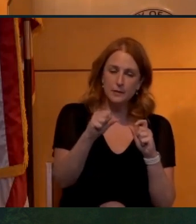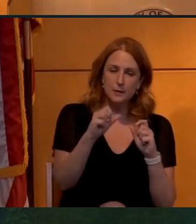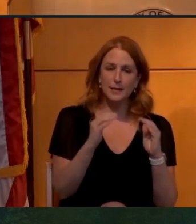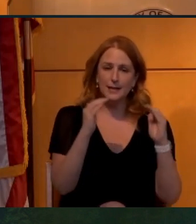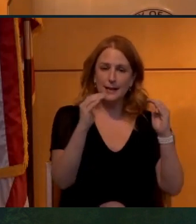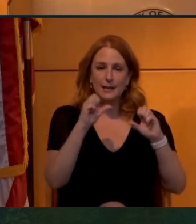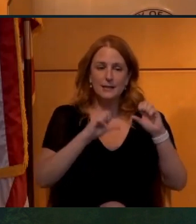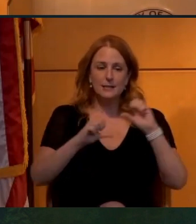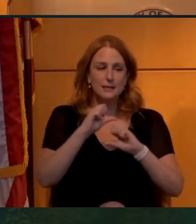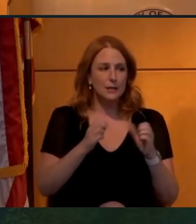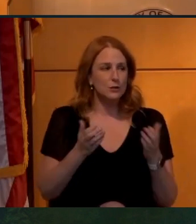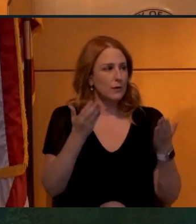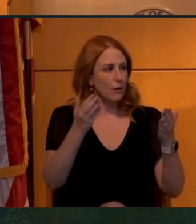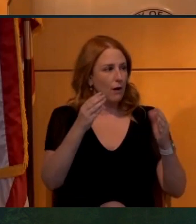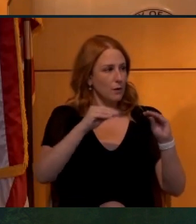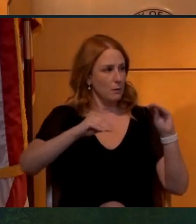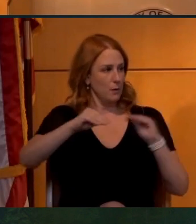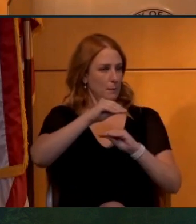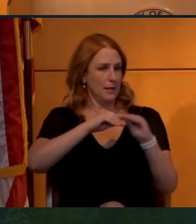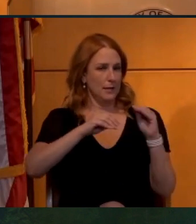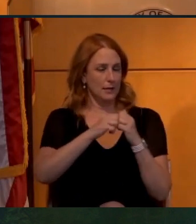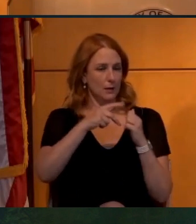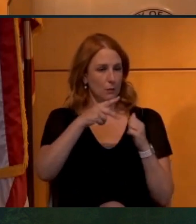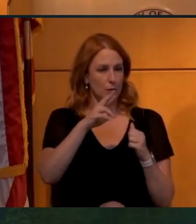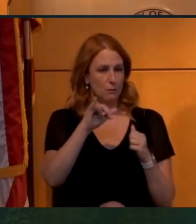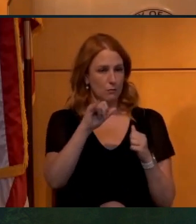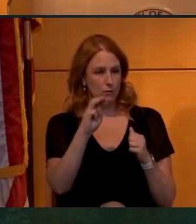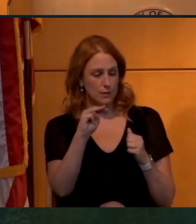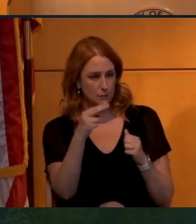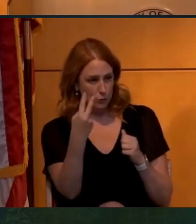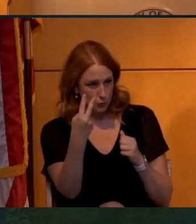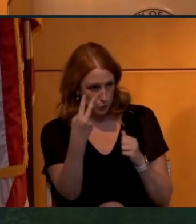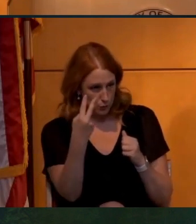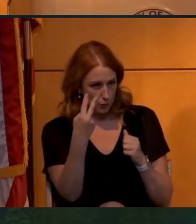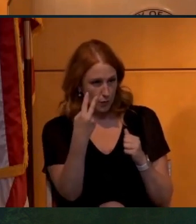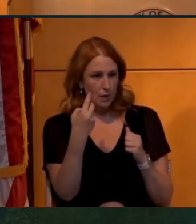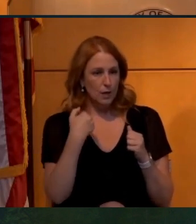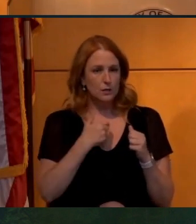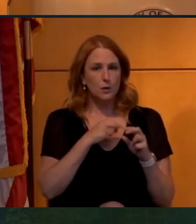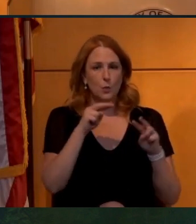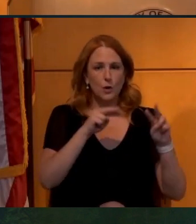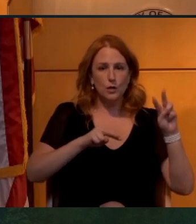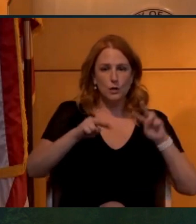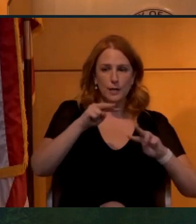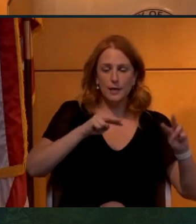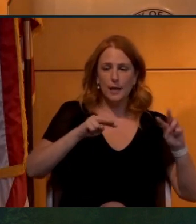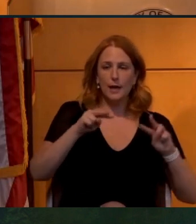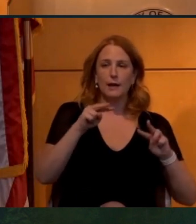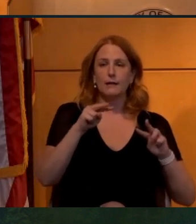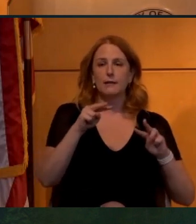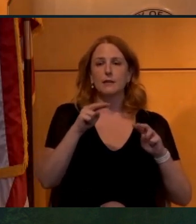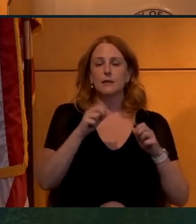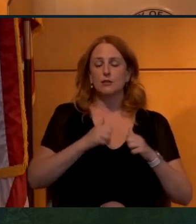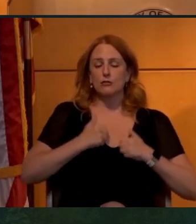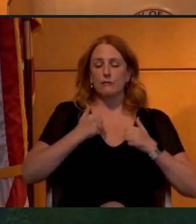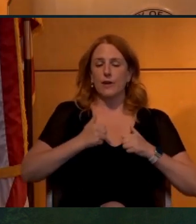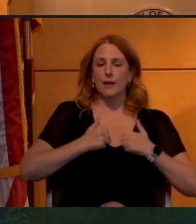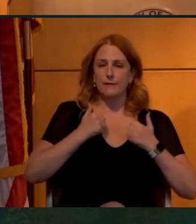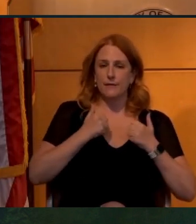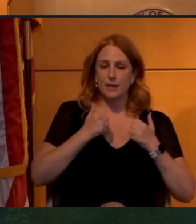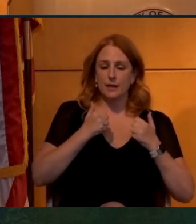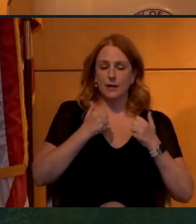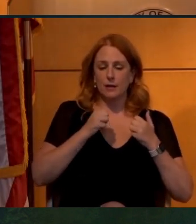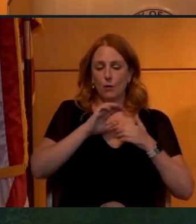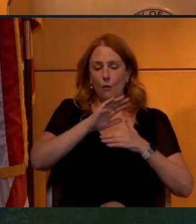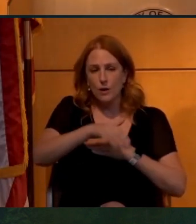already offered mobility with Prism 2. So other capabilities we're looking at are comm relays, surviving and upgrading through the lunar